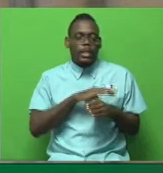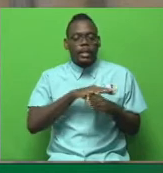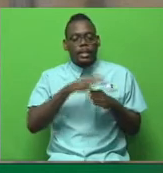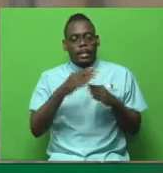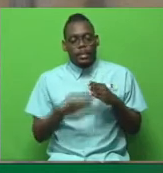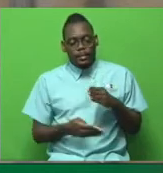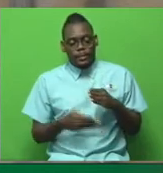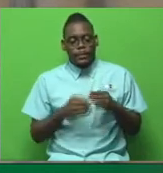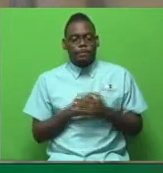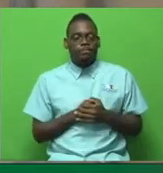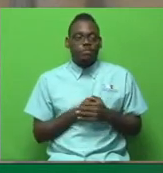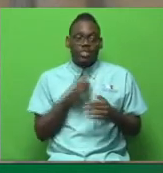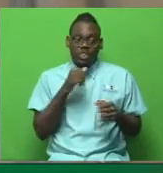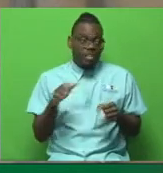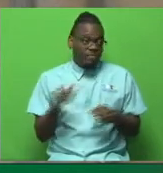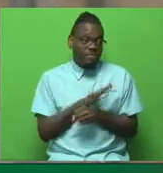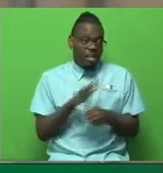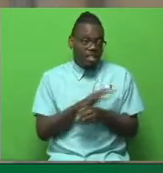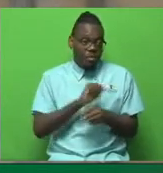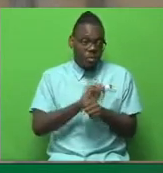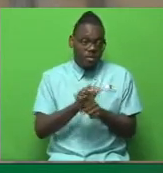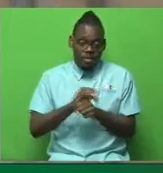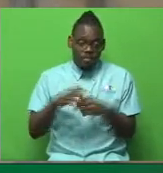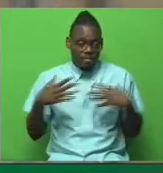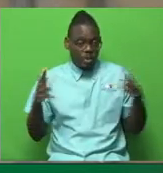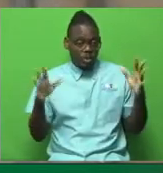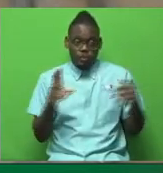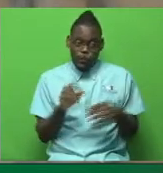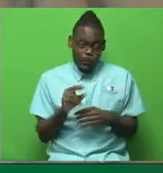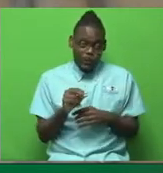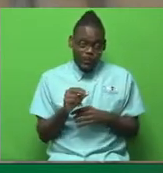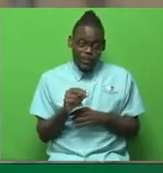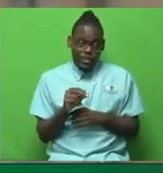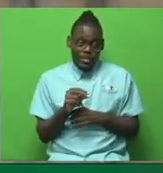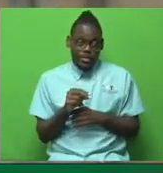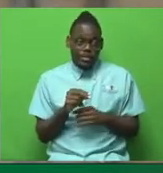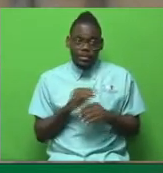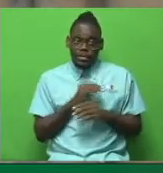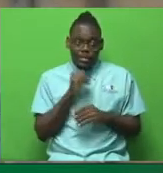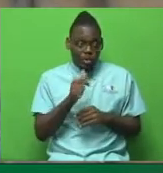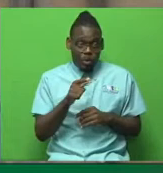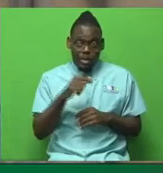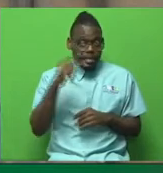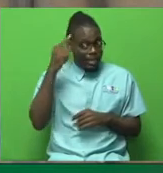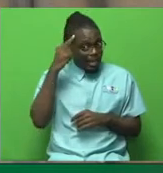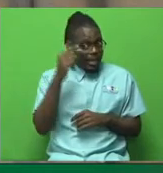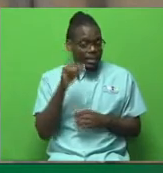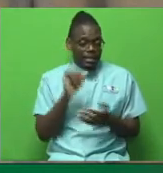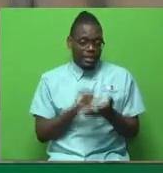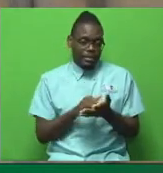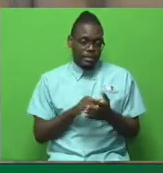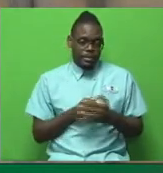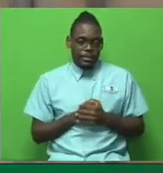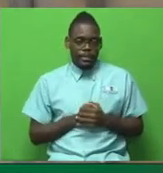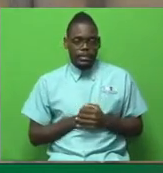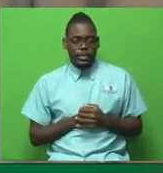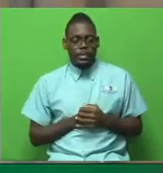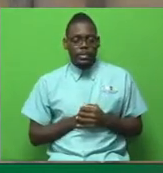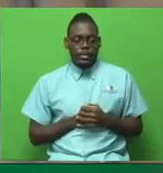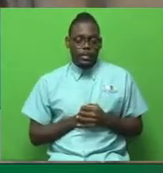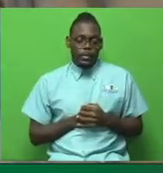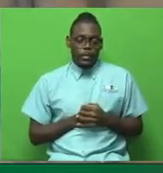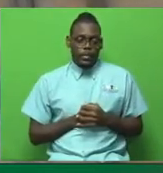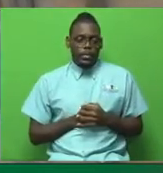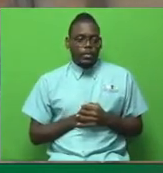notice I am not saying we come to the end of the pandemic I don't want to be misquoted by anybody as we come to